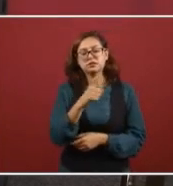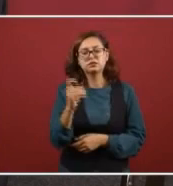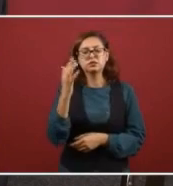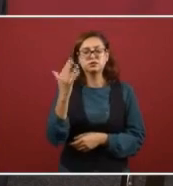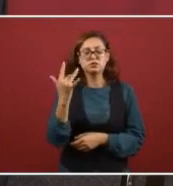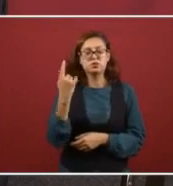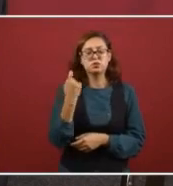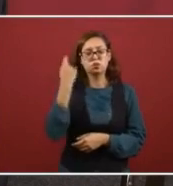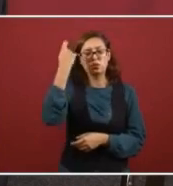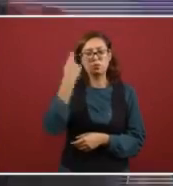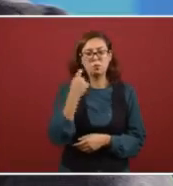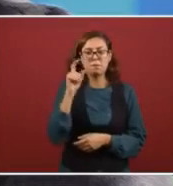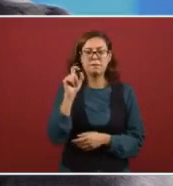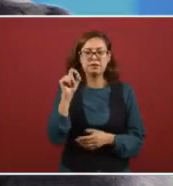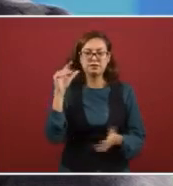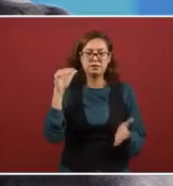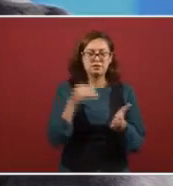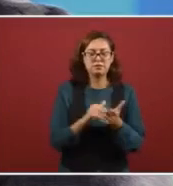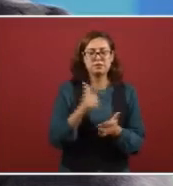150